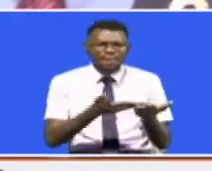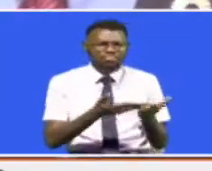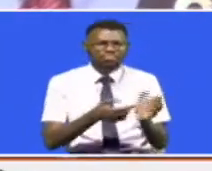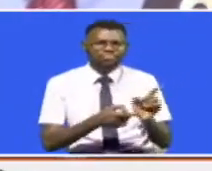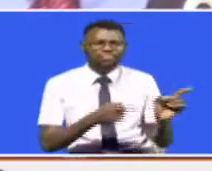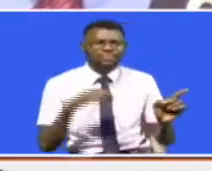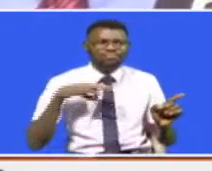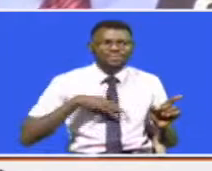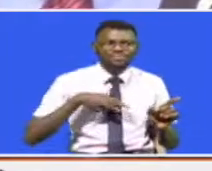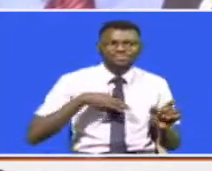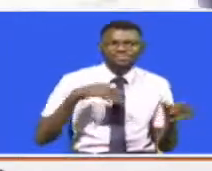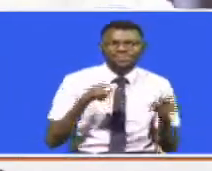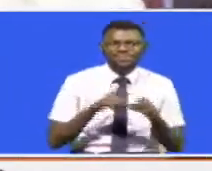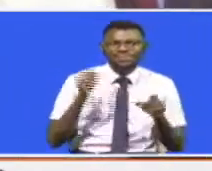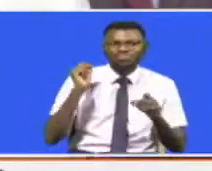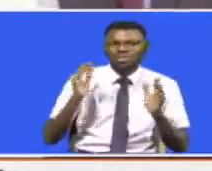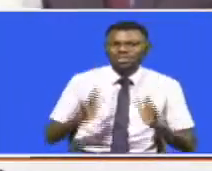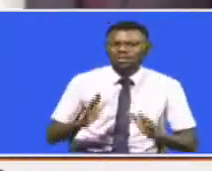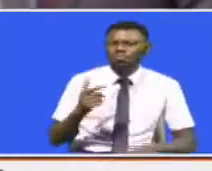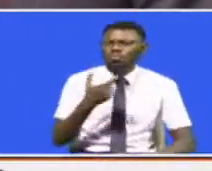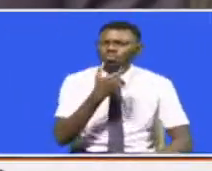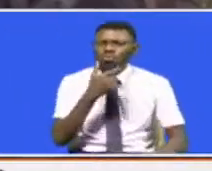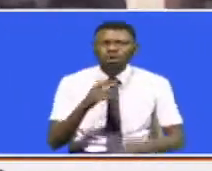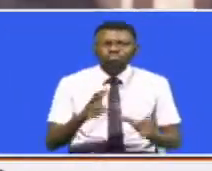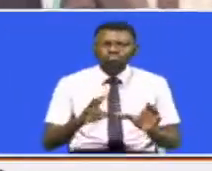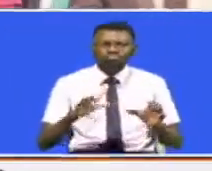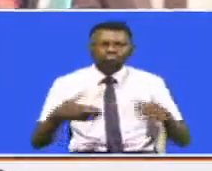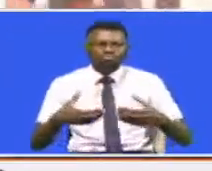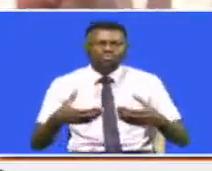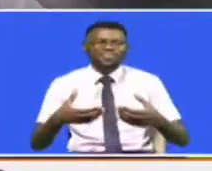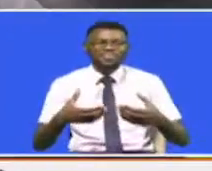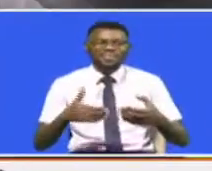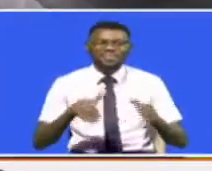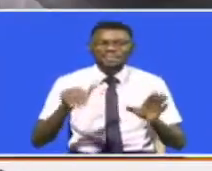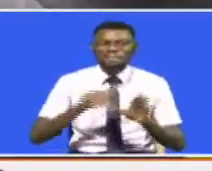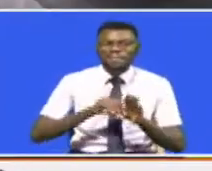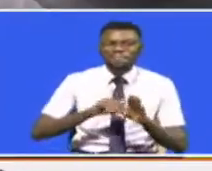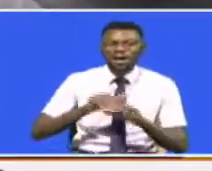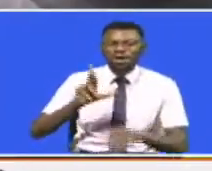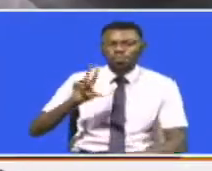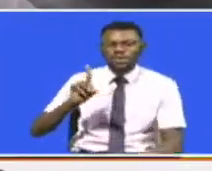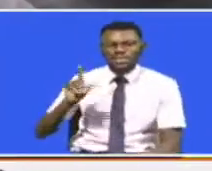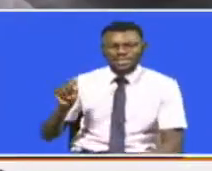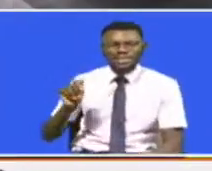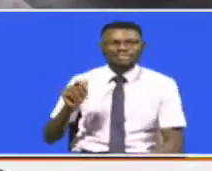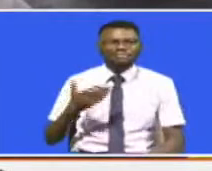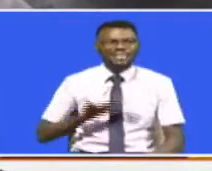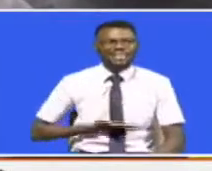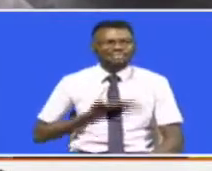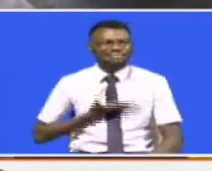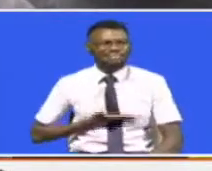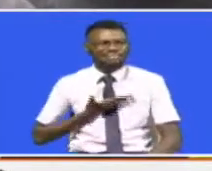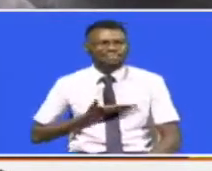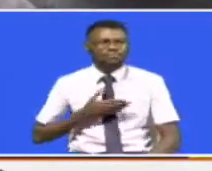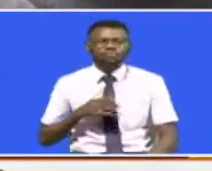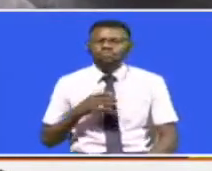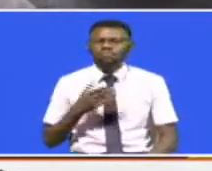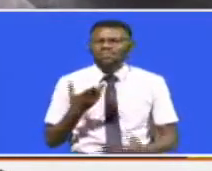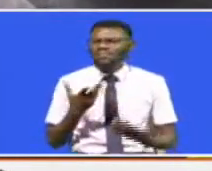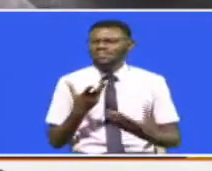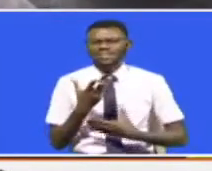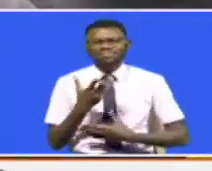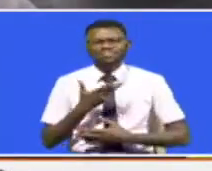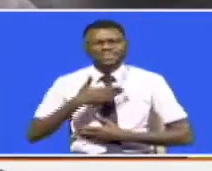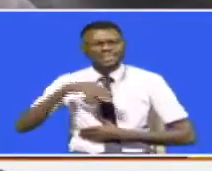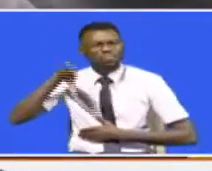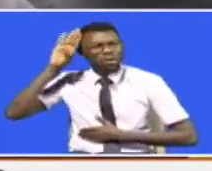sentiments were echoed by politicians from Luo Nyanza and affiliated to UDA party. Disappointingly, when these members go and